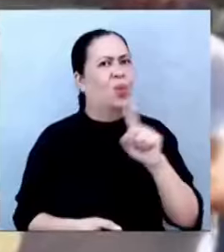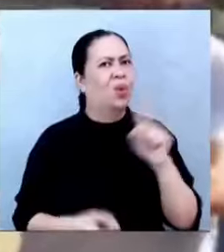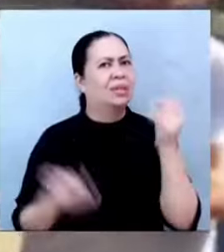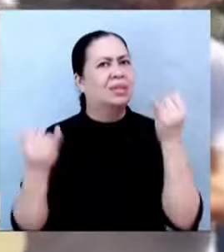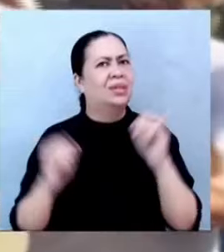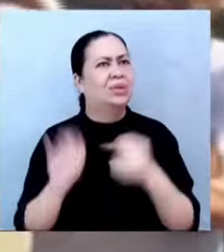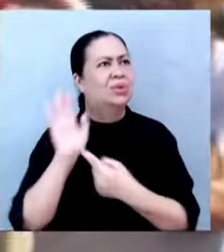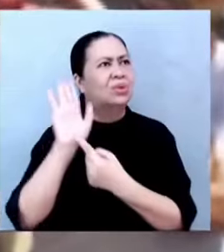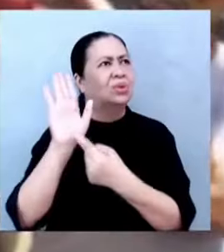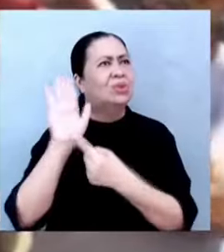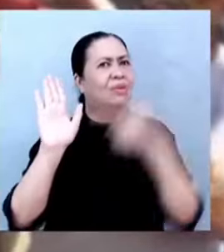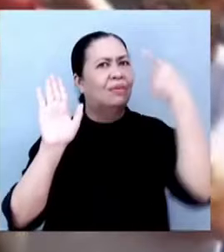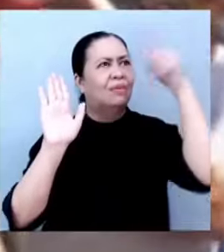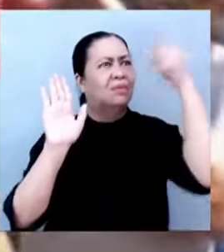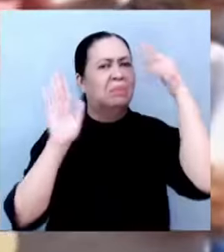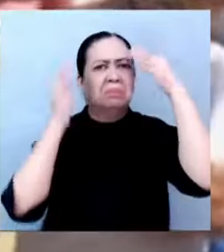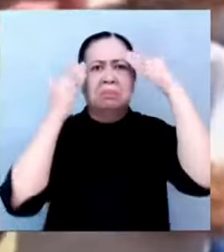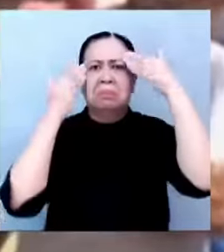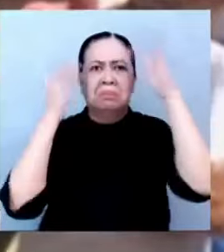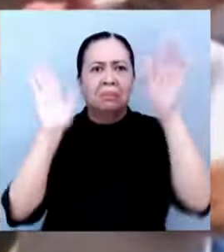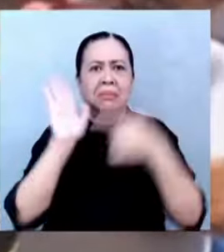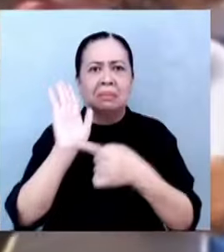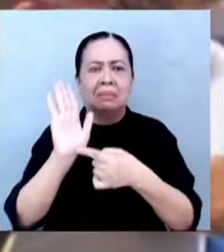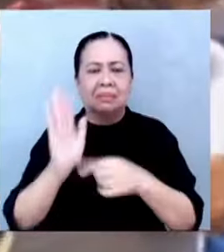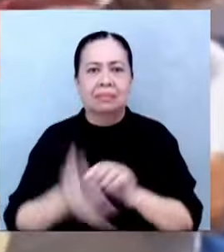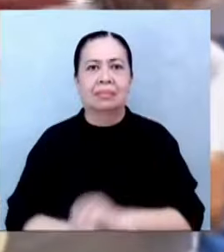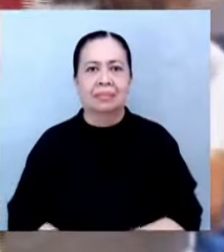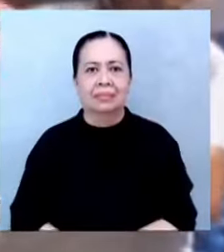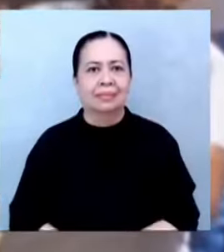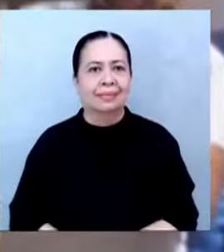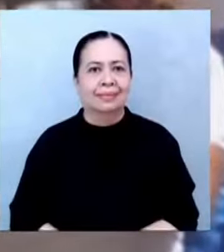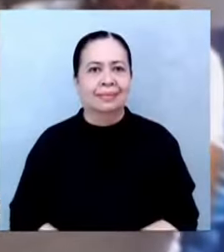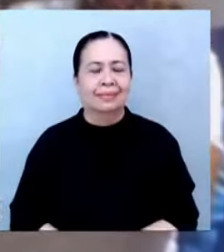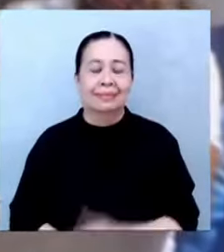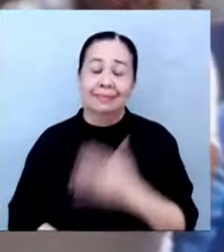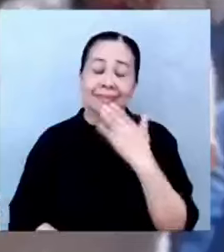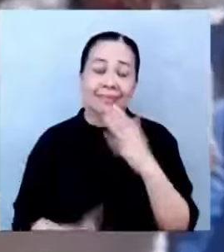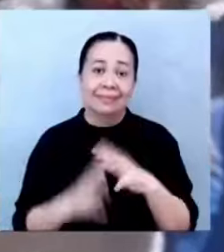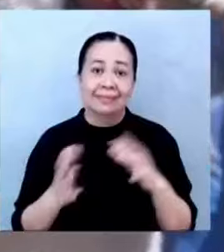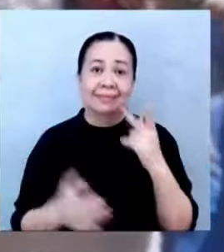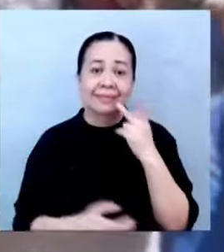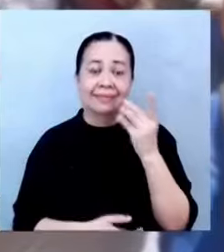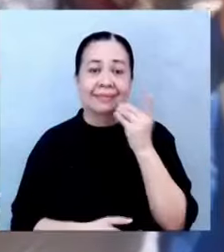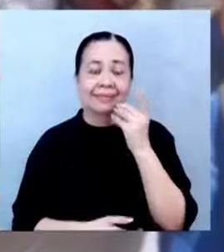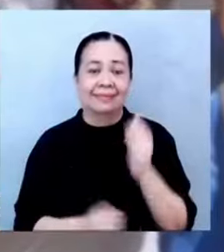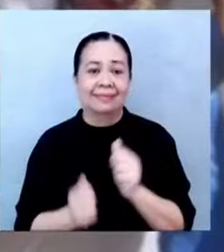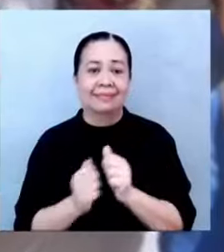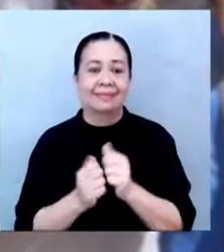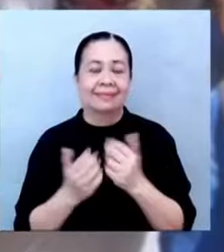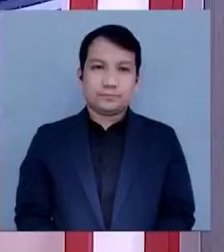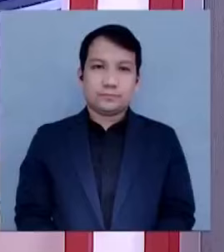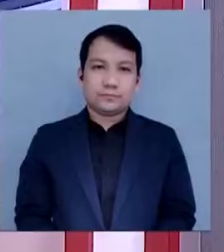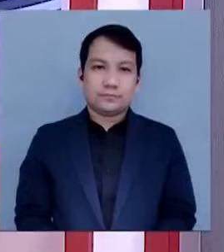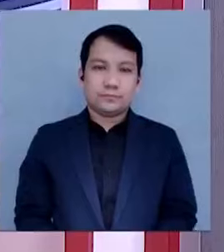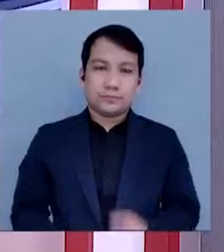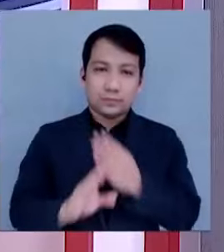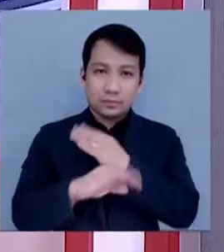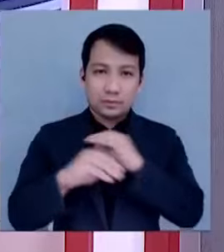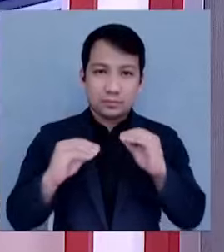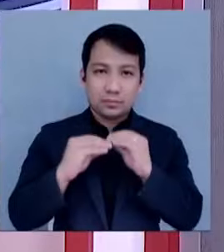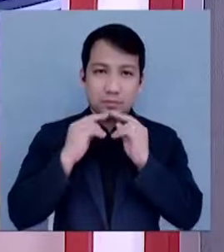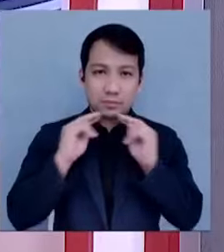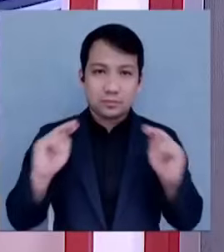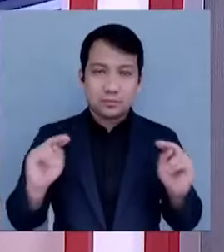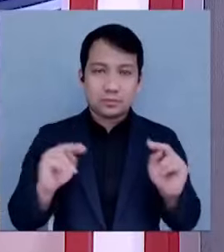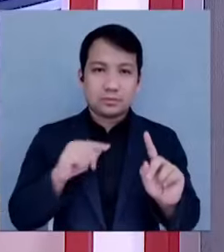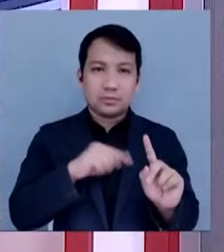rally about during that event. Carmina. All right. Thanks a lot. Katrina Domingo there joining us on the line. A suspect in the